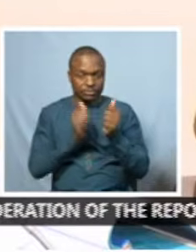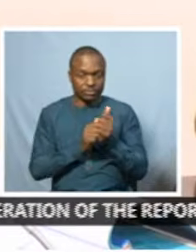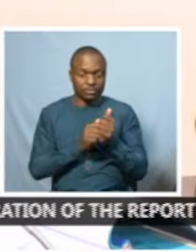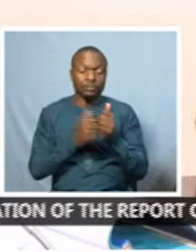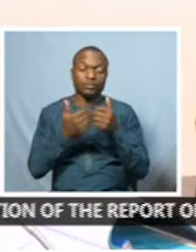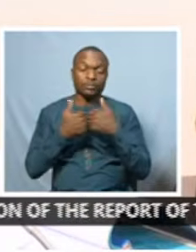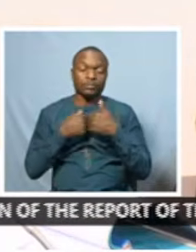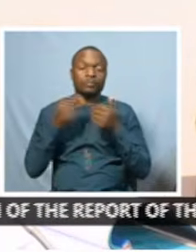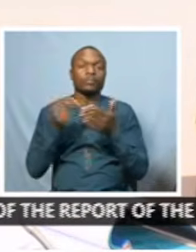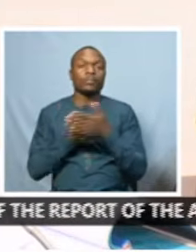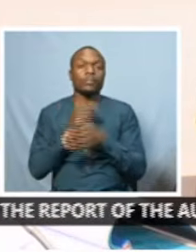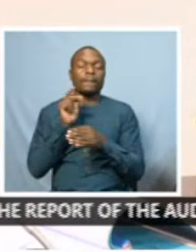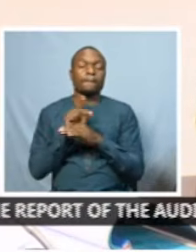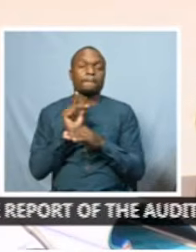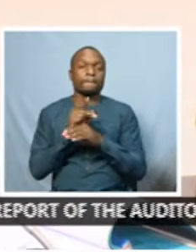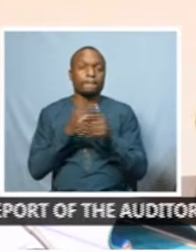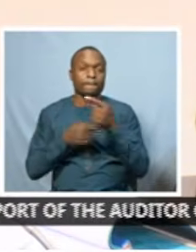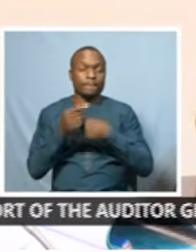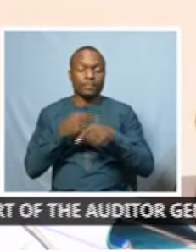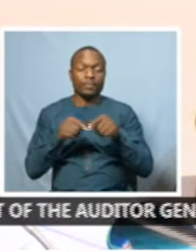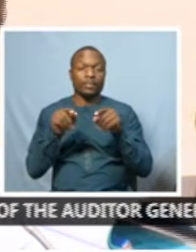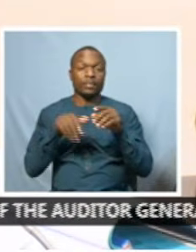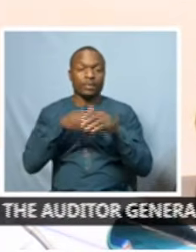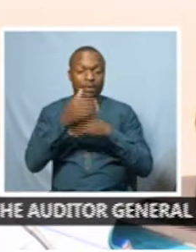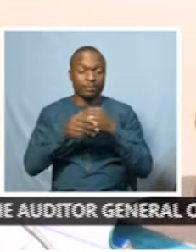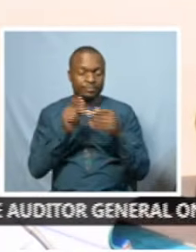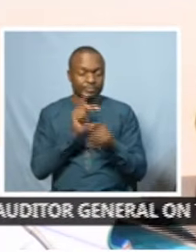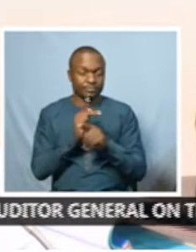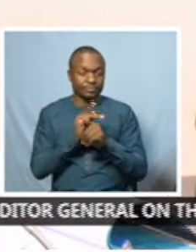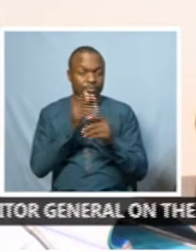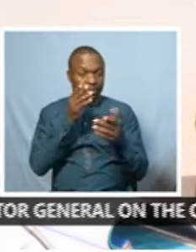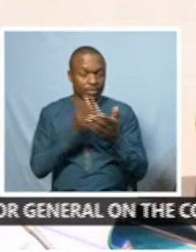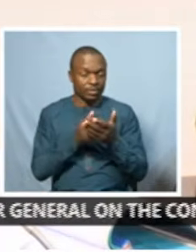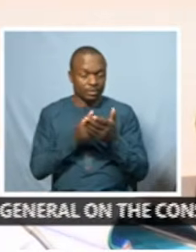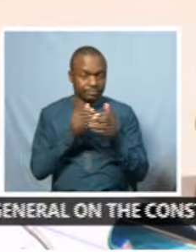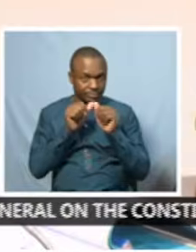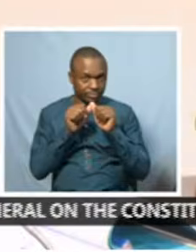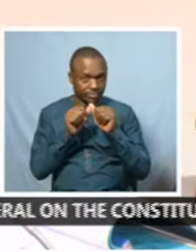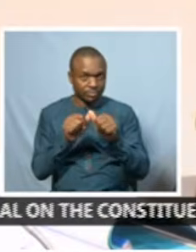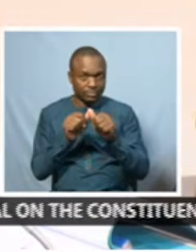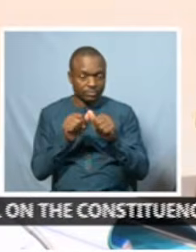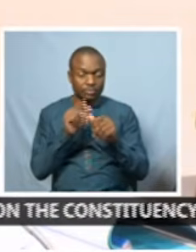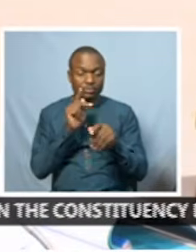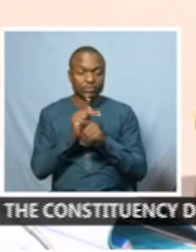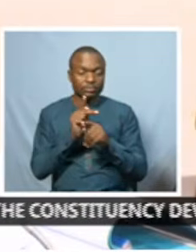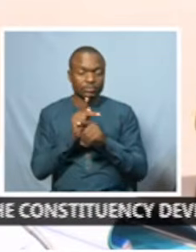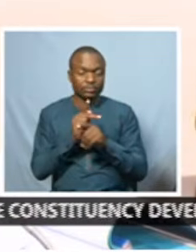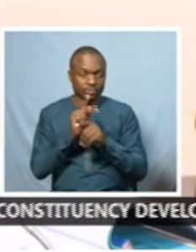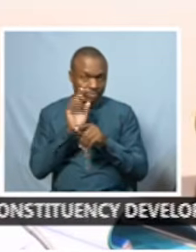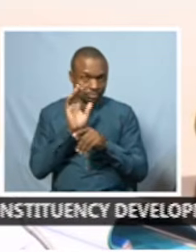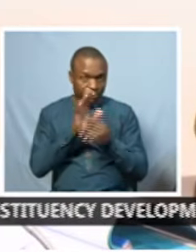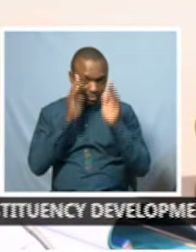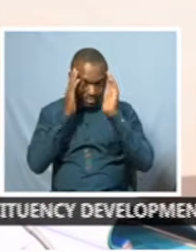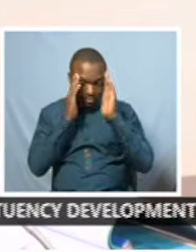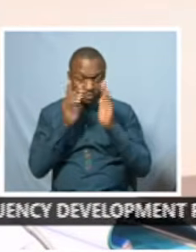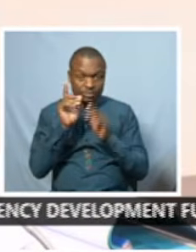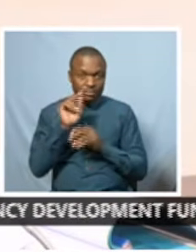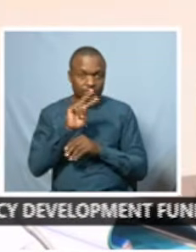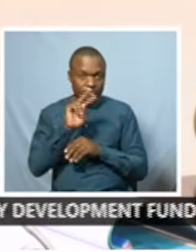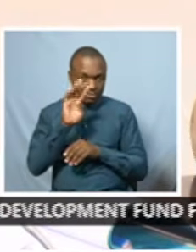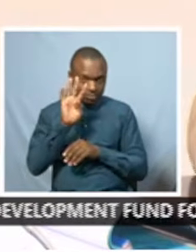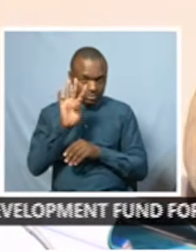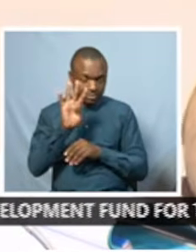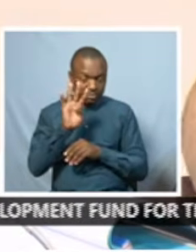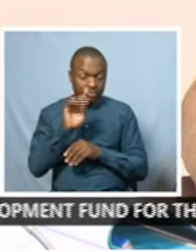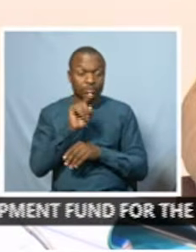we had the new projects being born from the savings. And so these still, their funding reference is 2024.